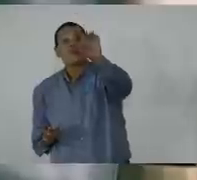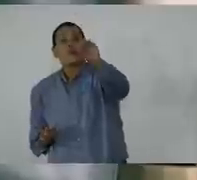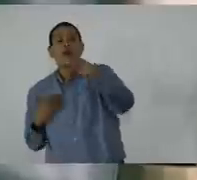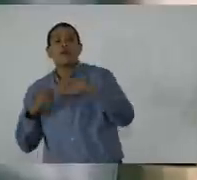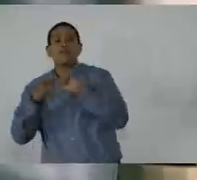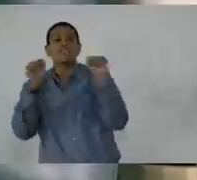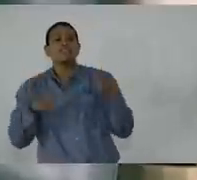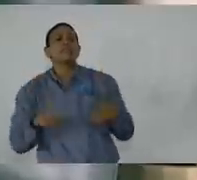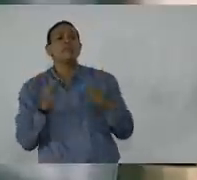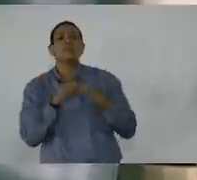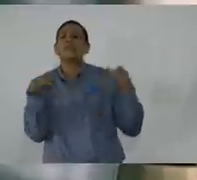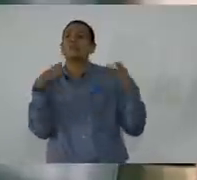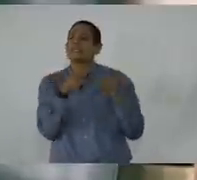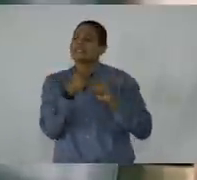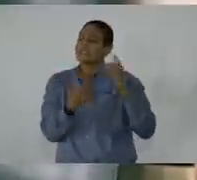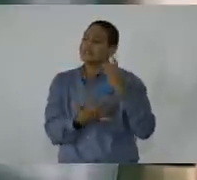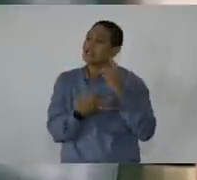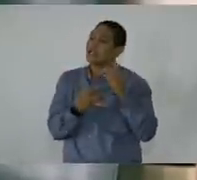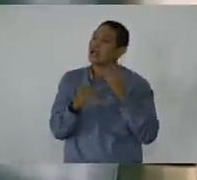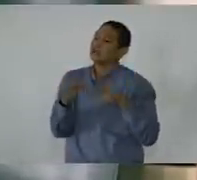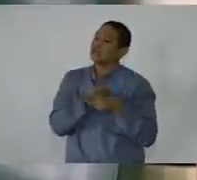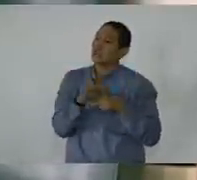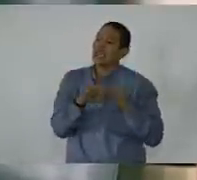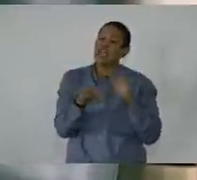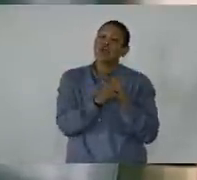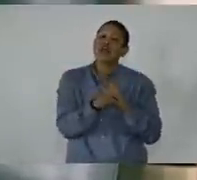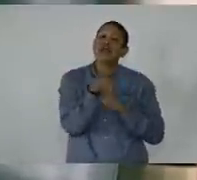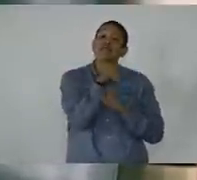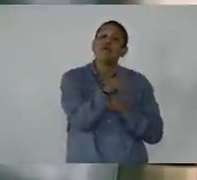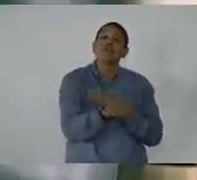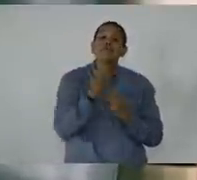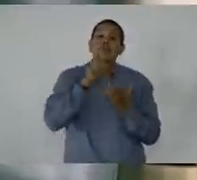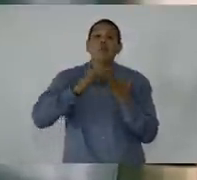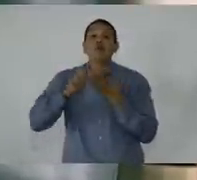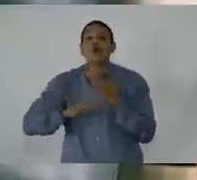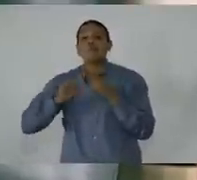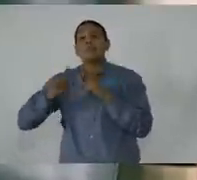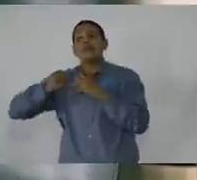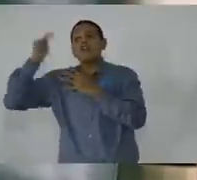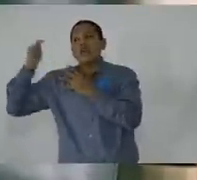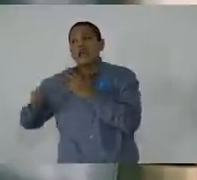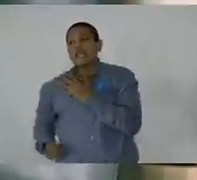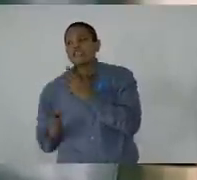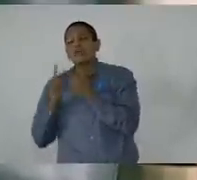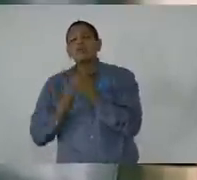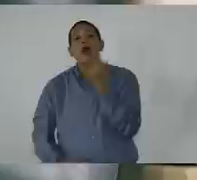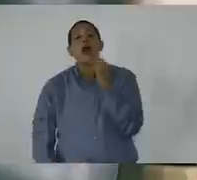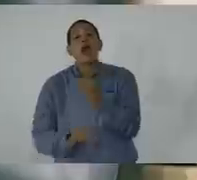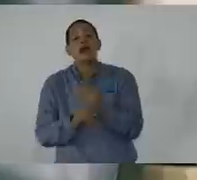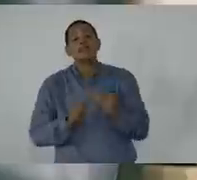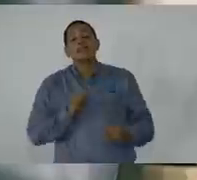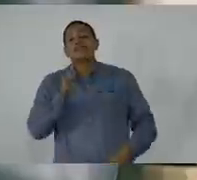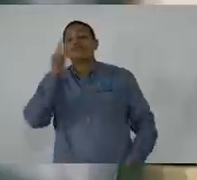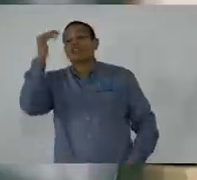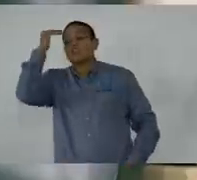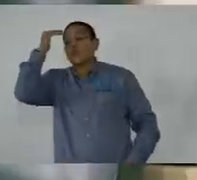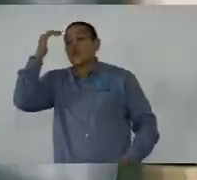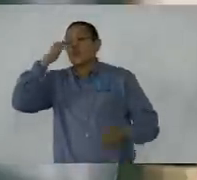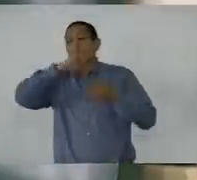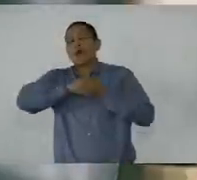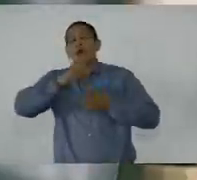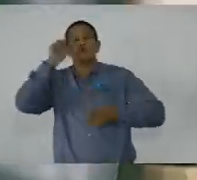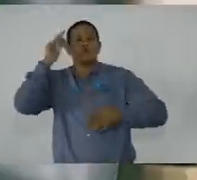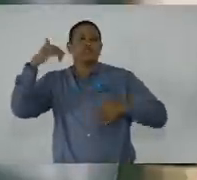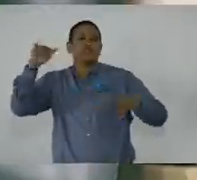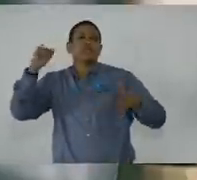sector greatly with technical training, funding for programs and initiatives, and I know that the partnership will continue